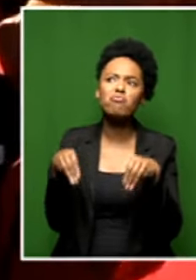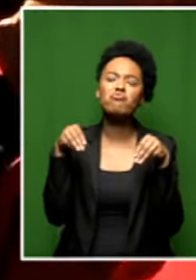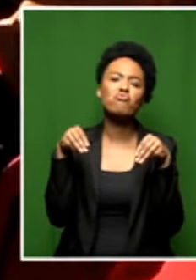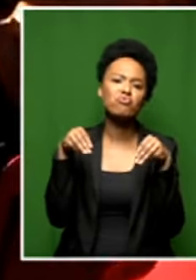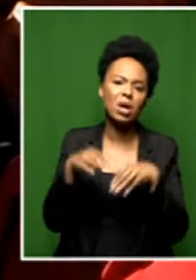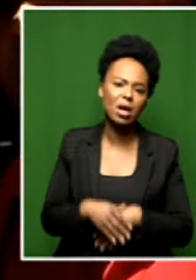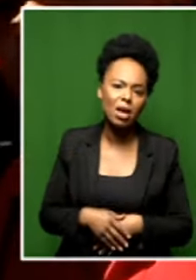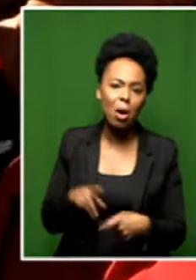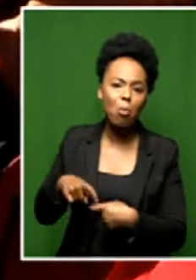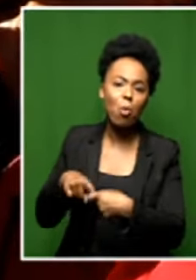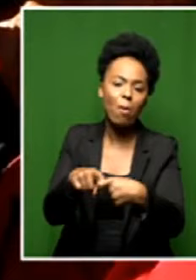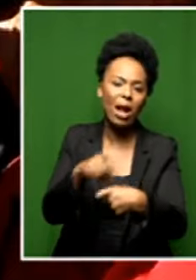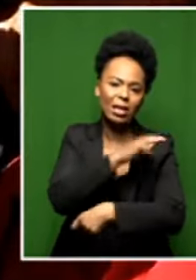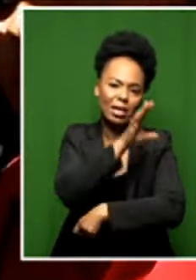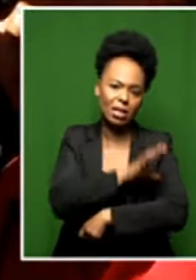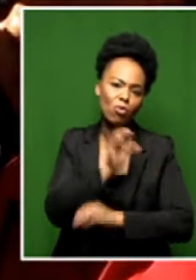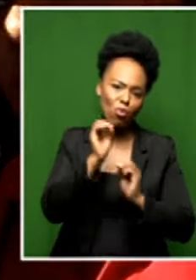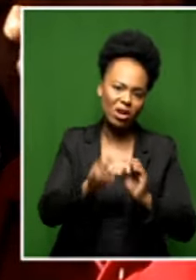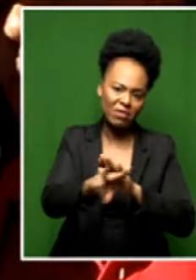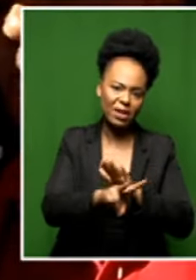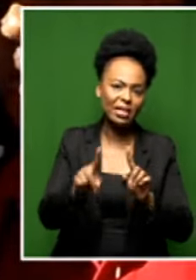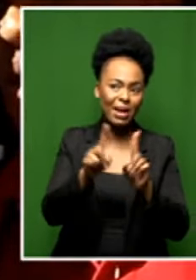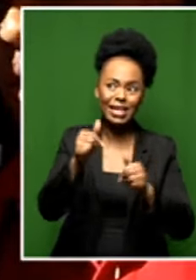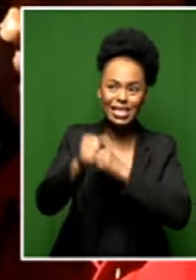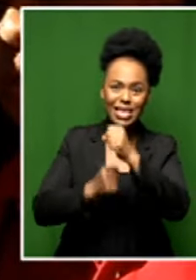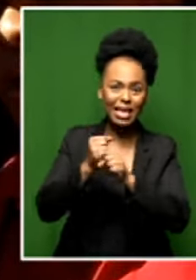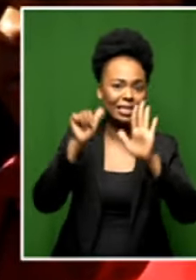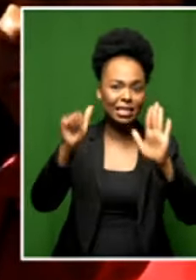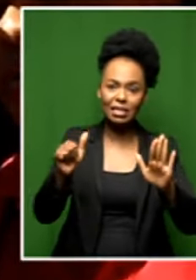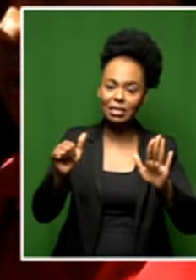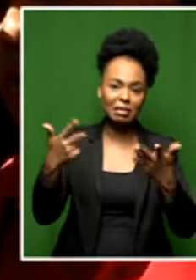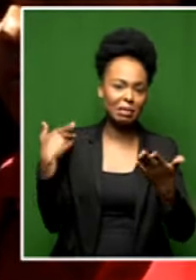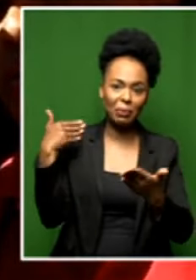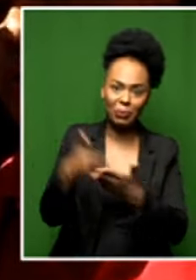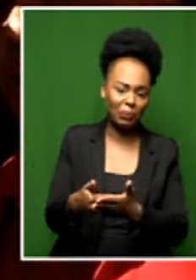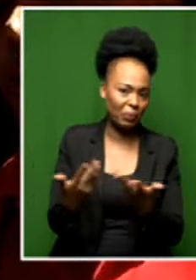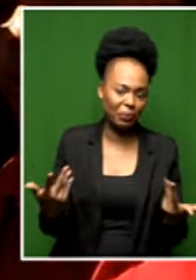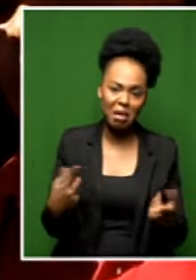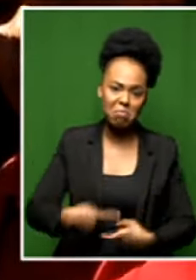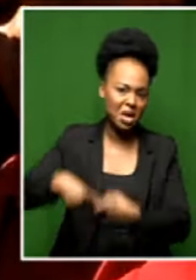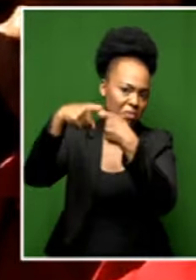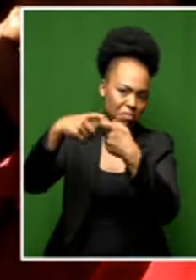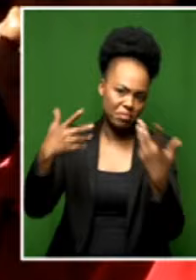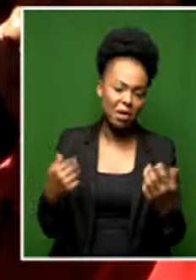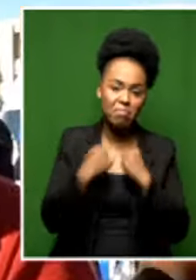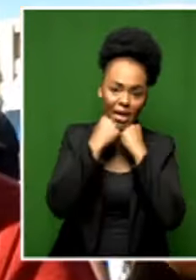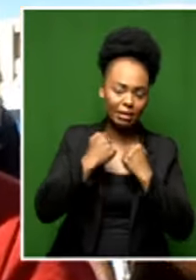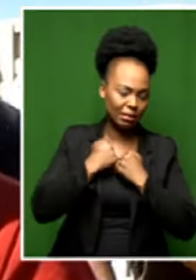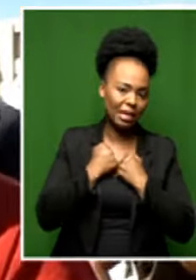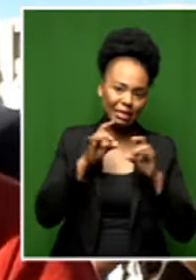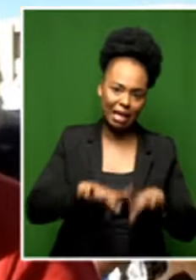mobile clinic in their village, and it has been gone for 6 years, and even today it is still gone, and their parents are